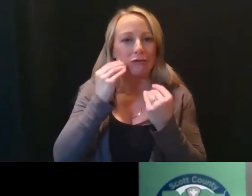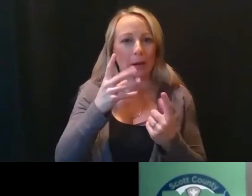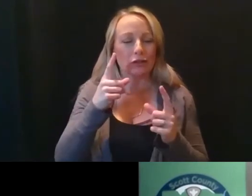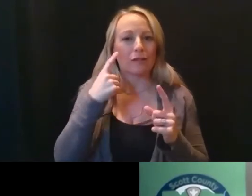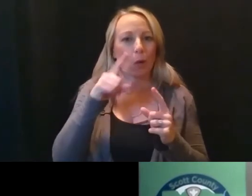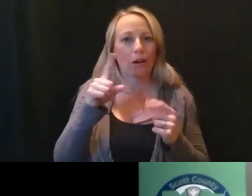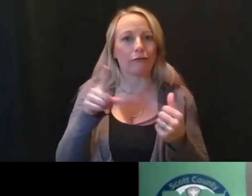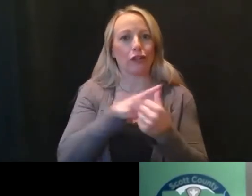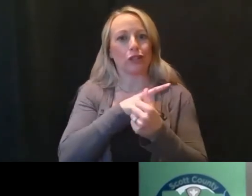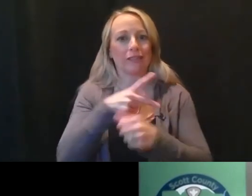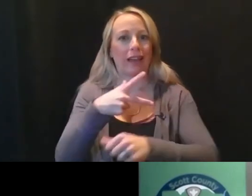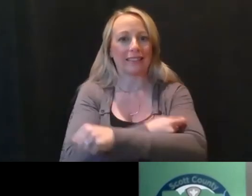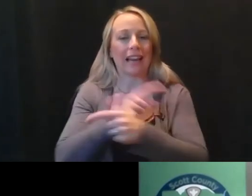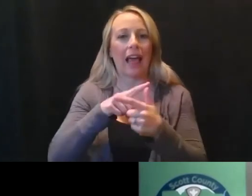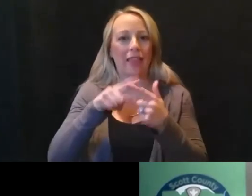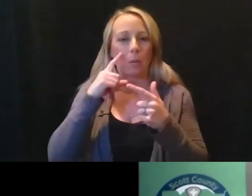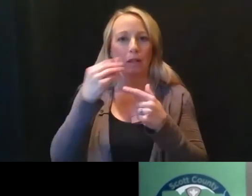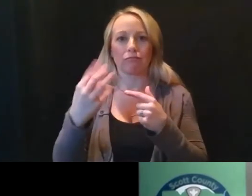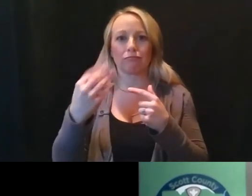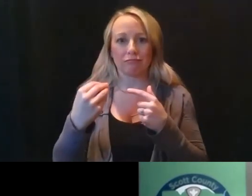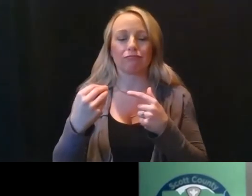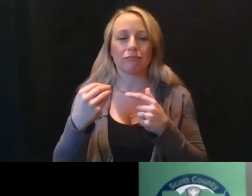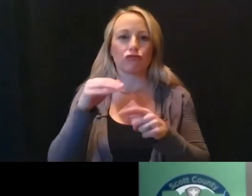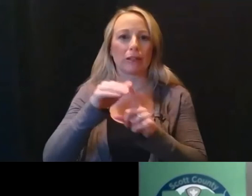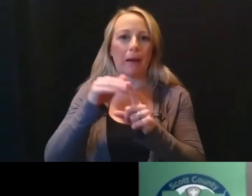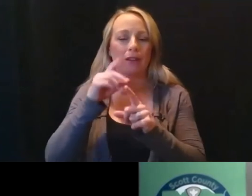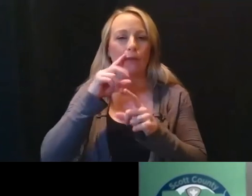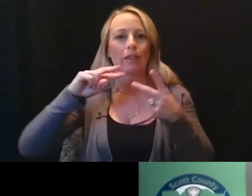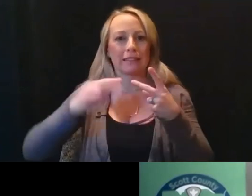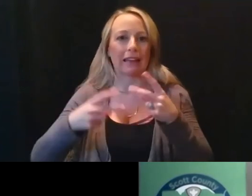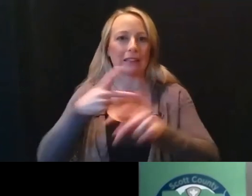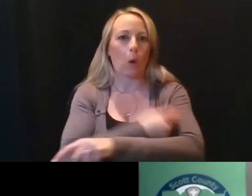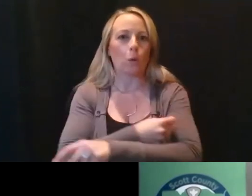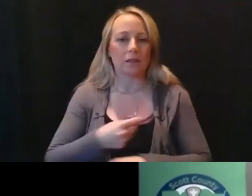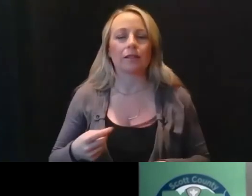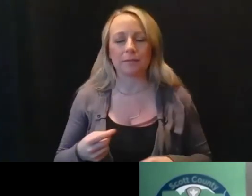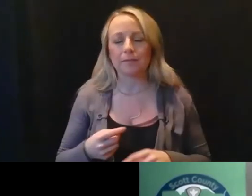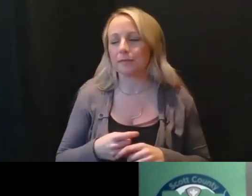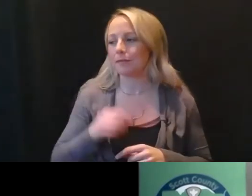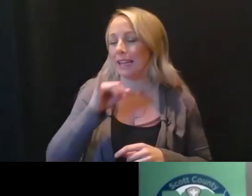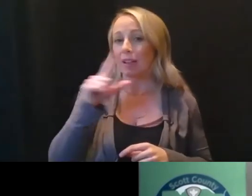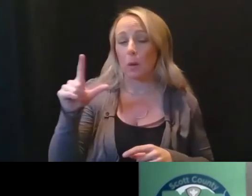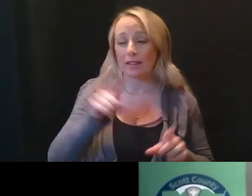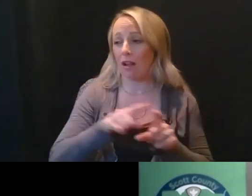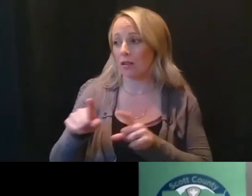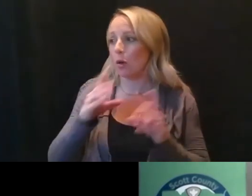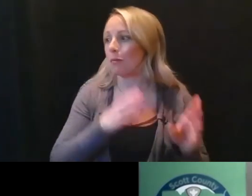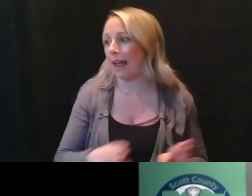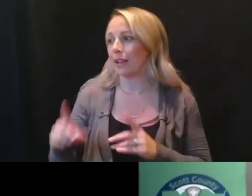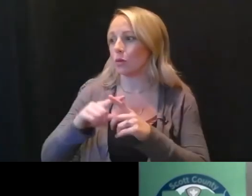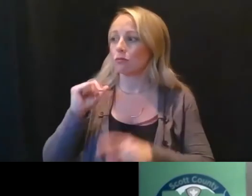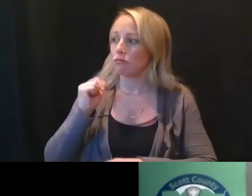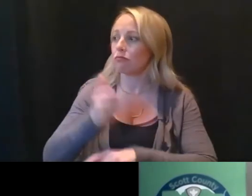will give you reminders for when that second dose is due. Illinois is also planning to employ